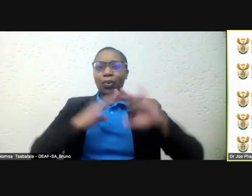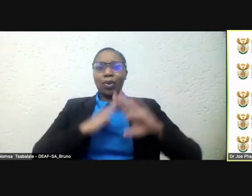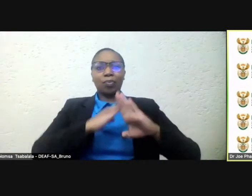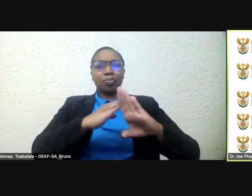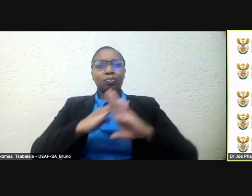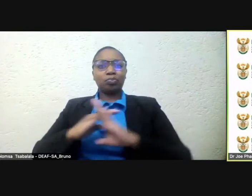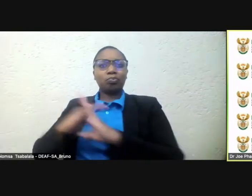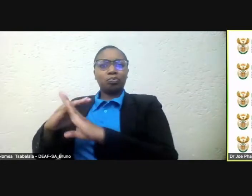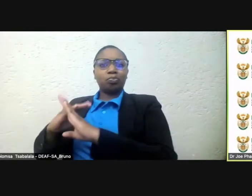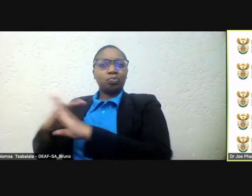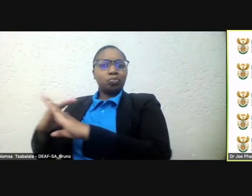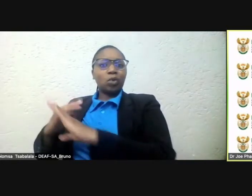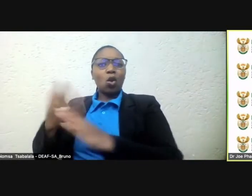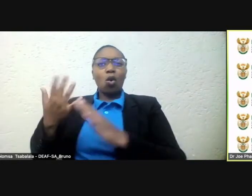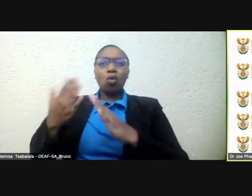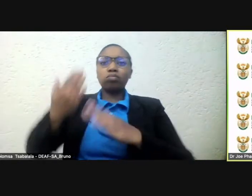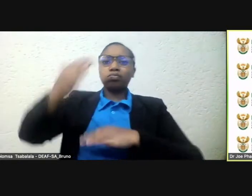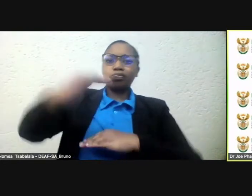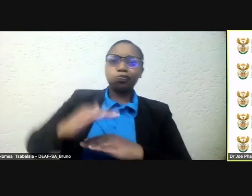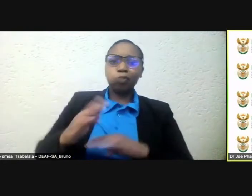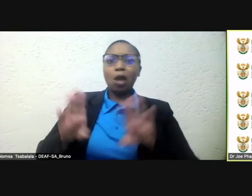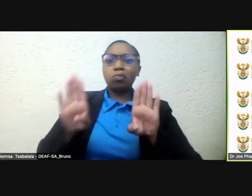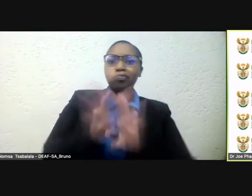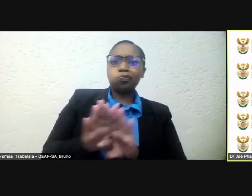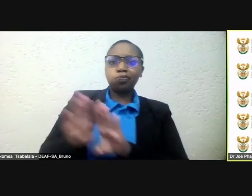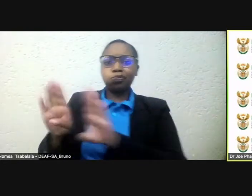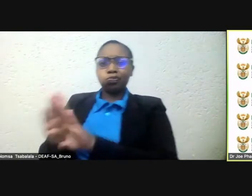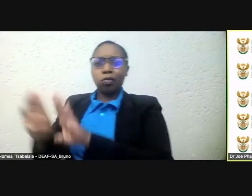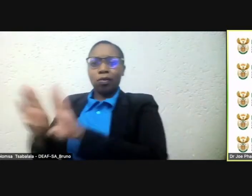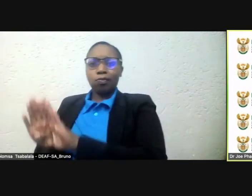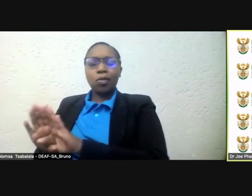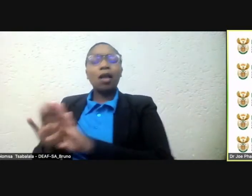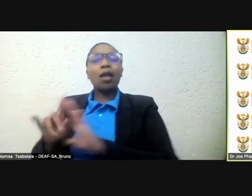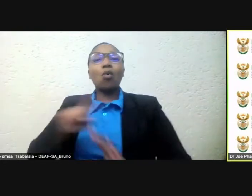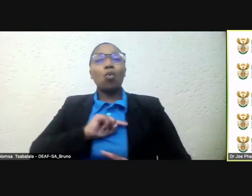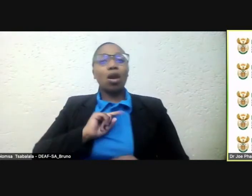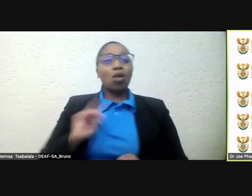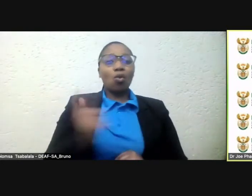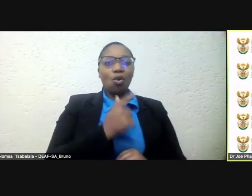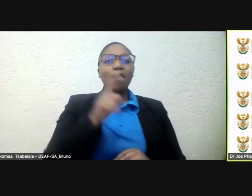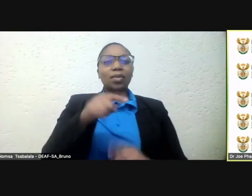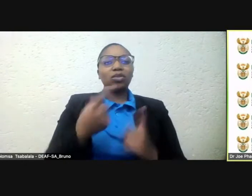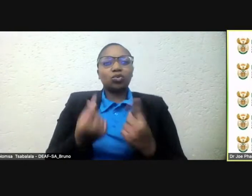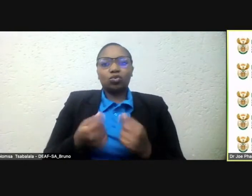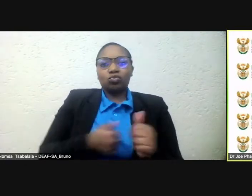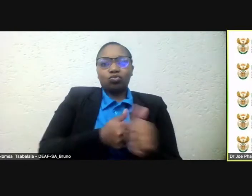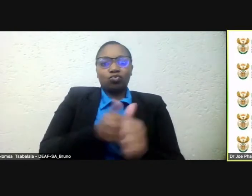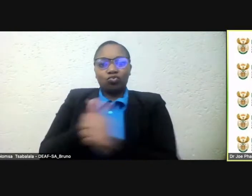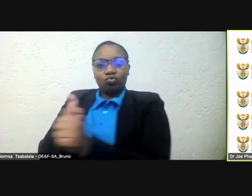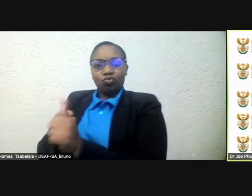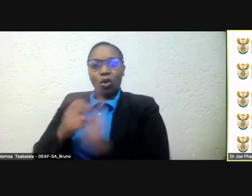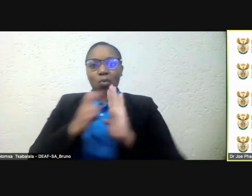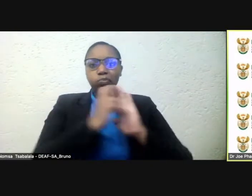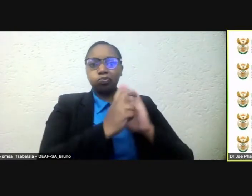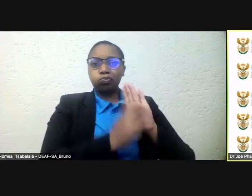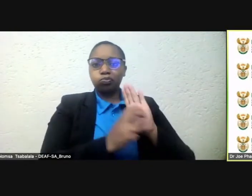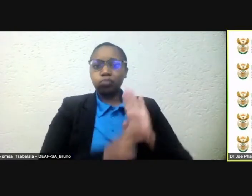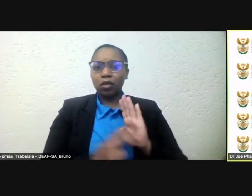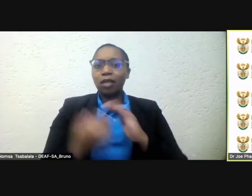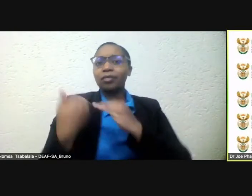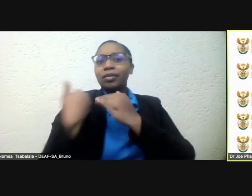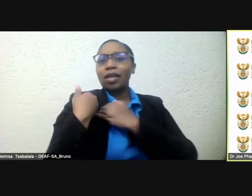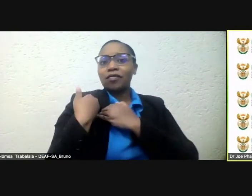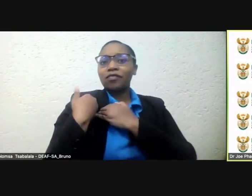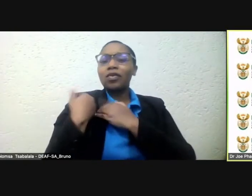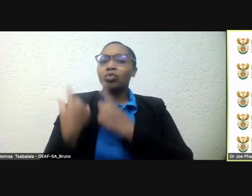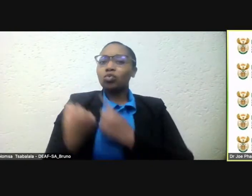next few days. If we all just do our basic duties of the safety measures, but